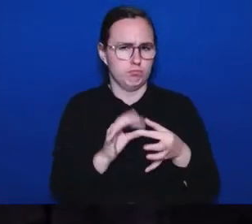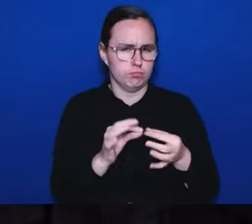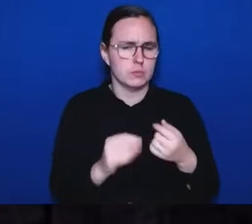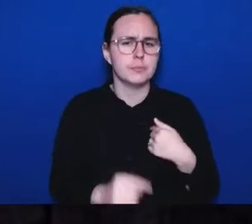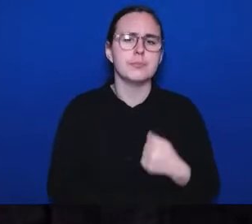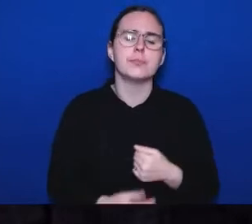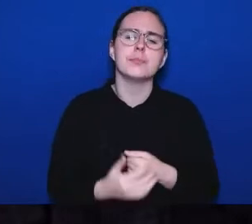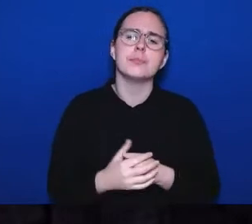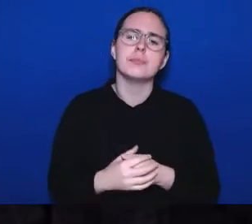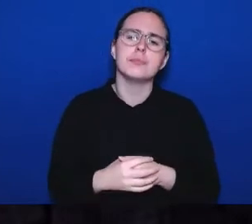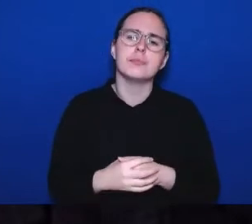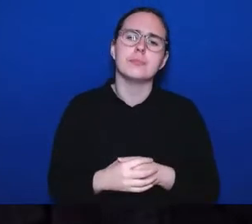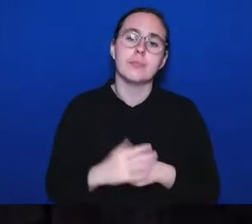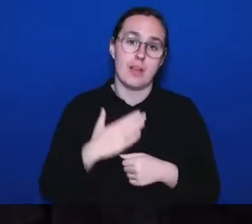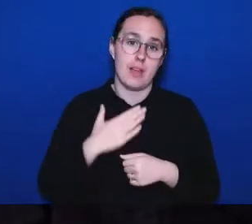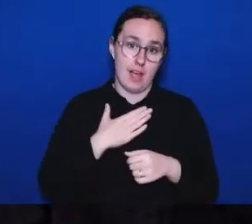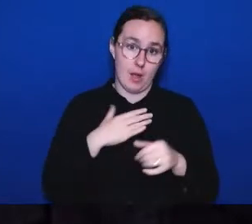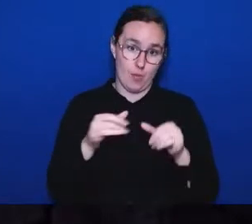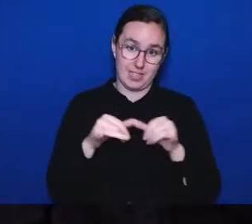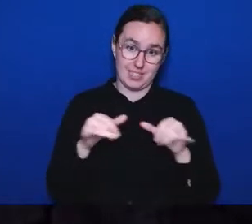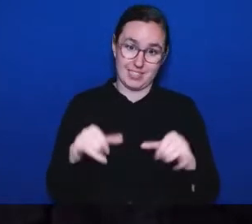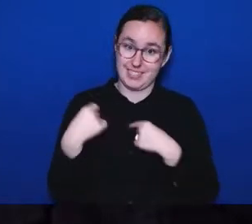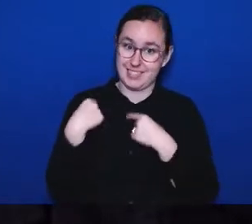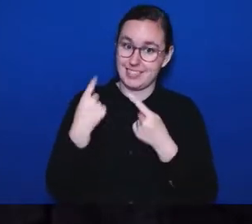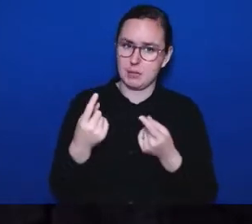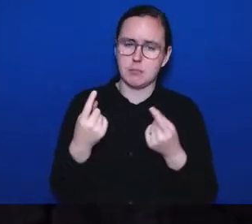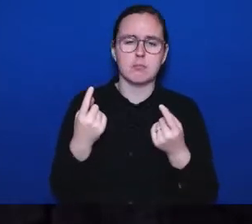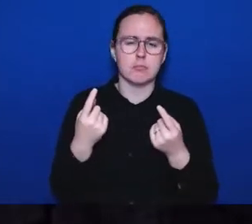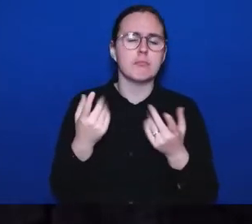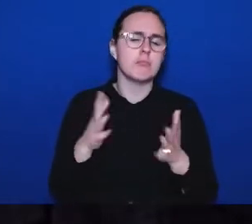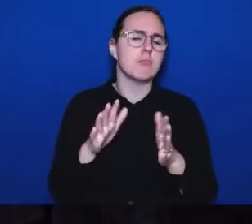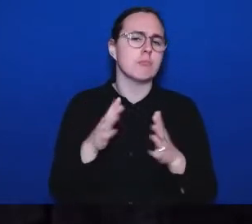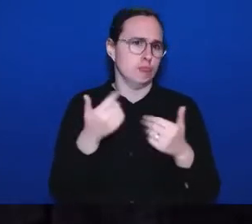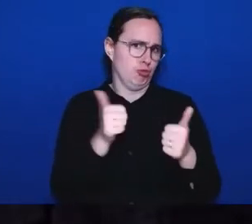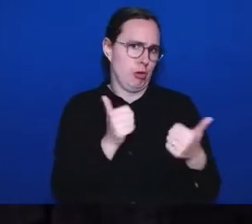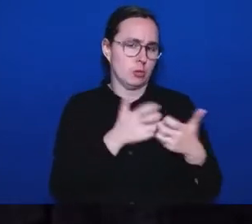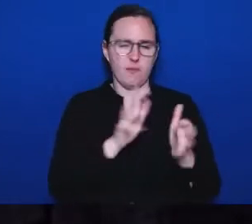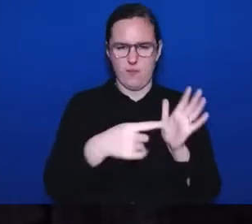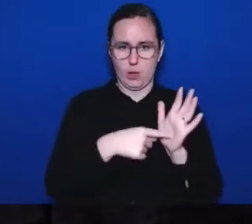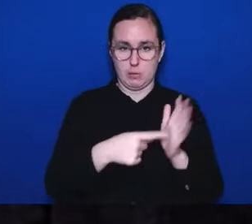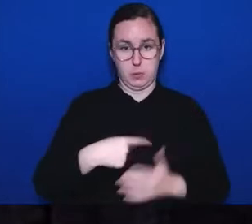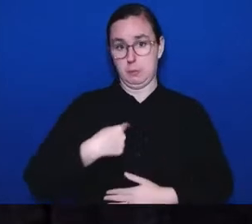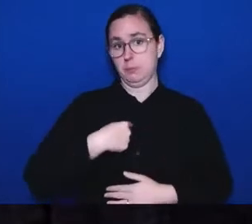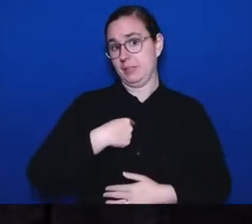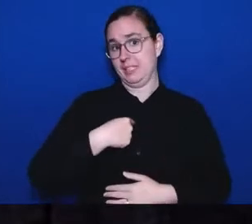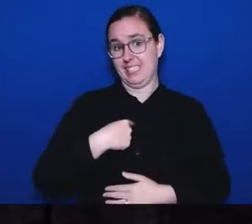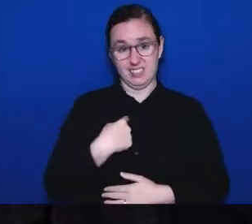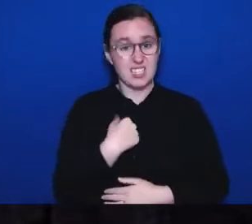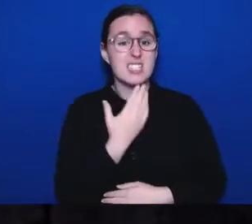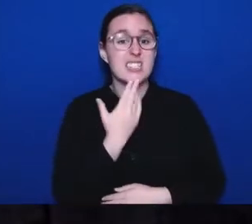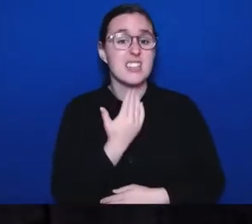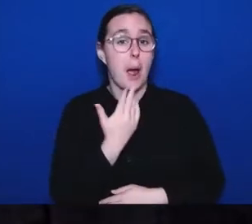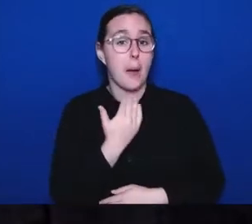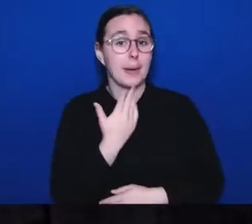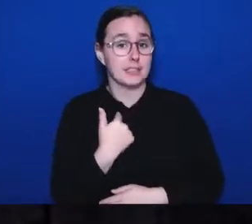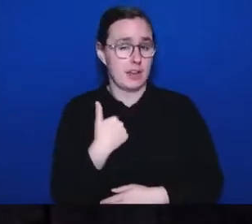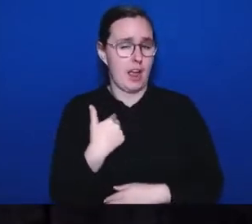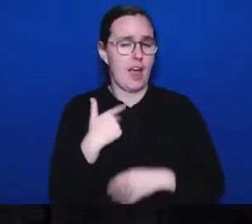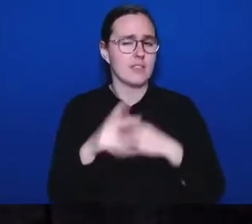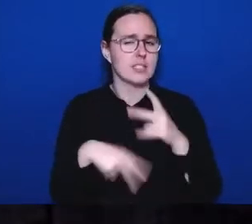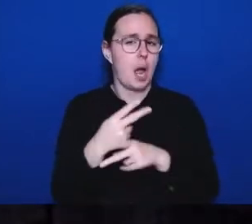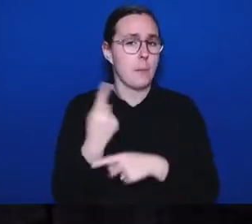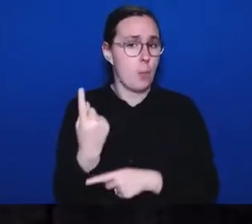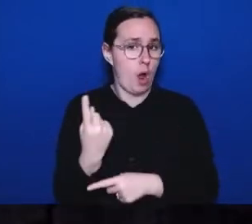this for a long time. Someone in my circumstance who has type 1 diabetes, I'm walking in with type 1 diabetes